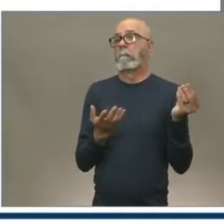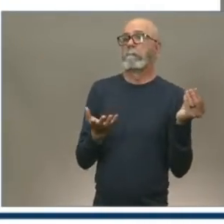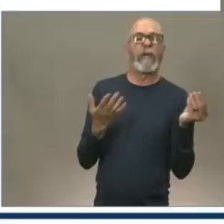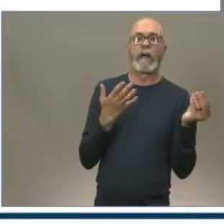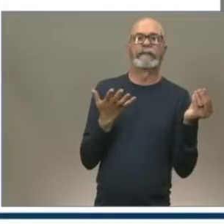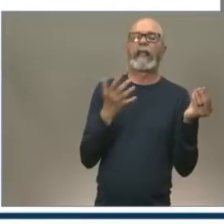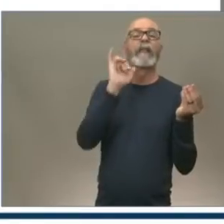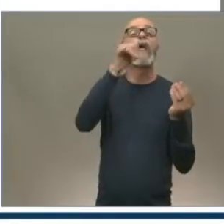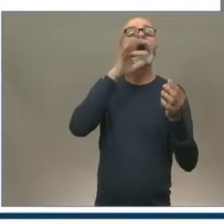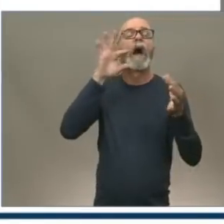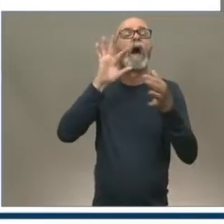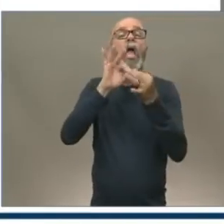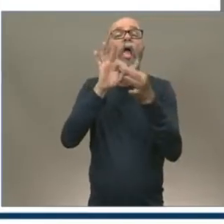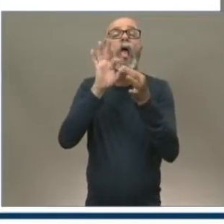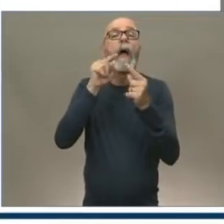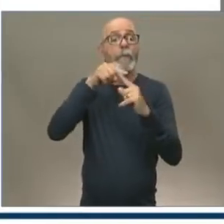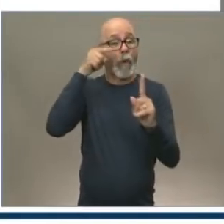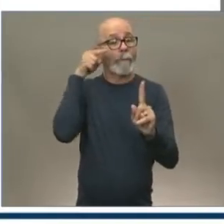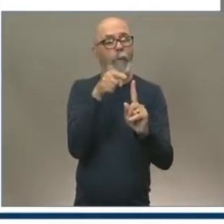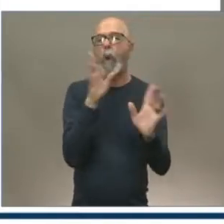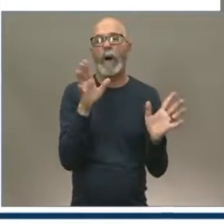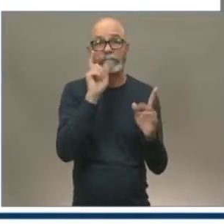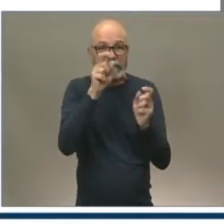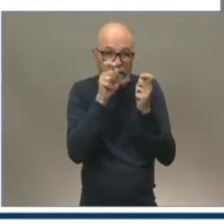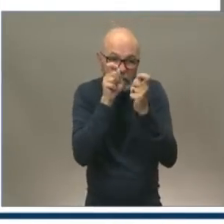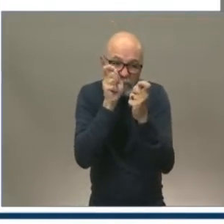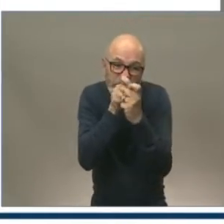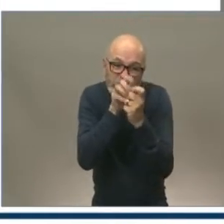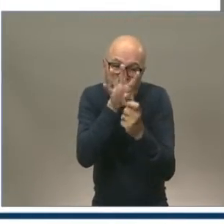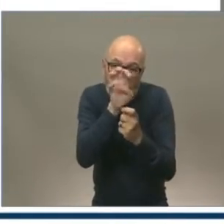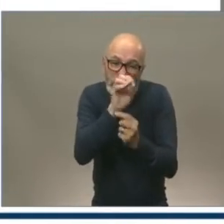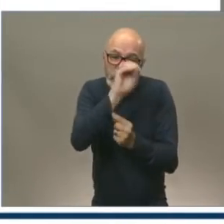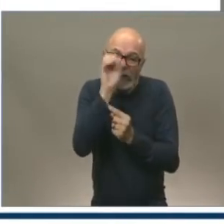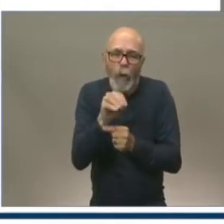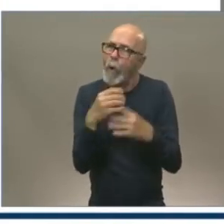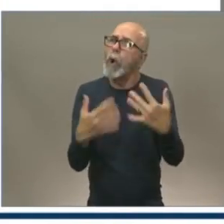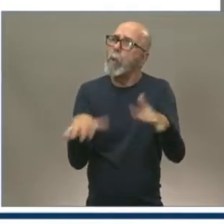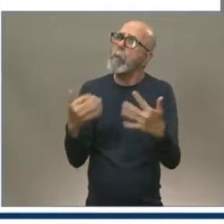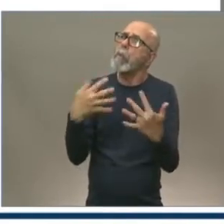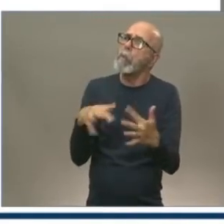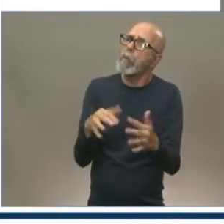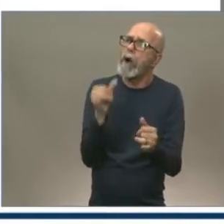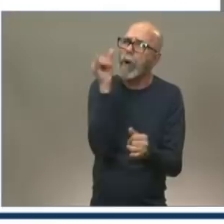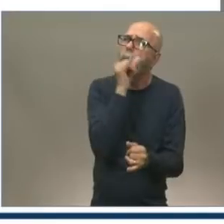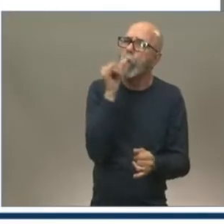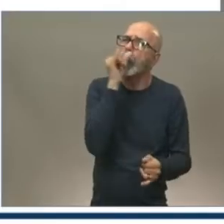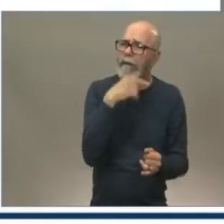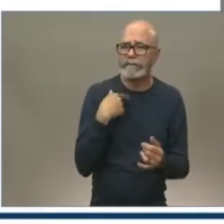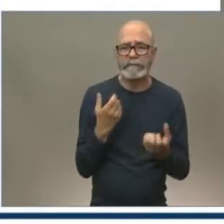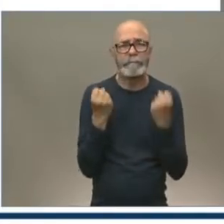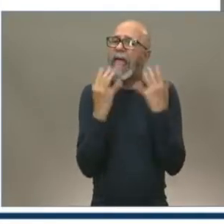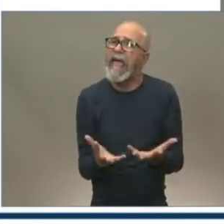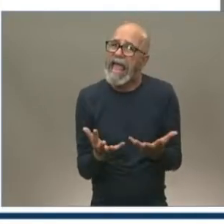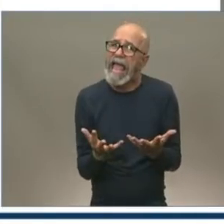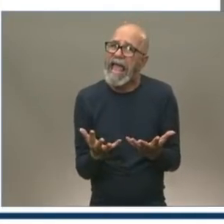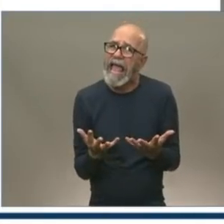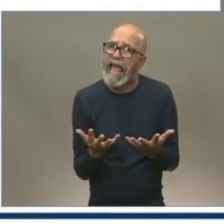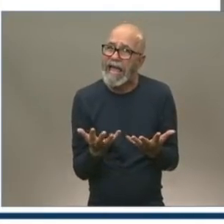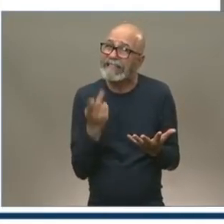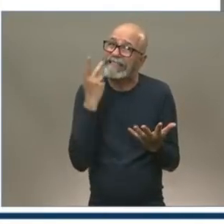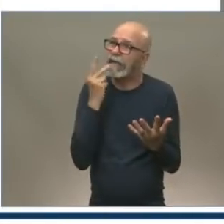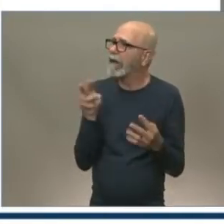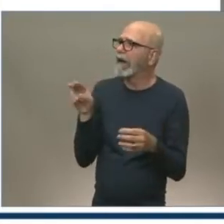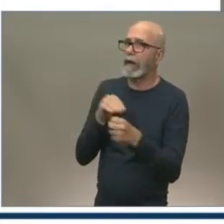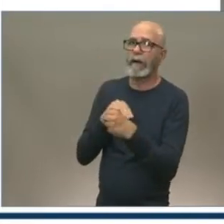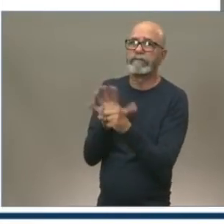a 400% increase is concerning because given the high infectious nature and the